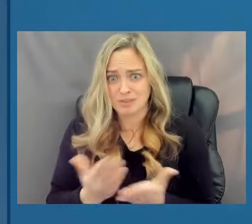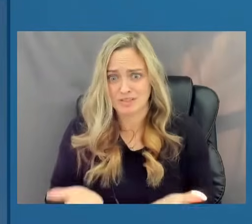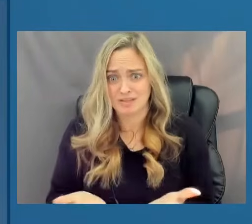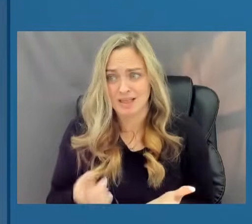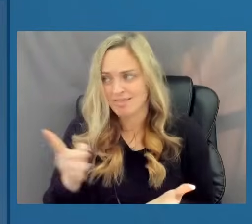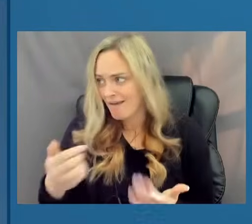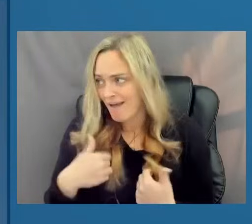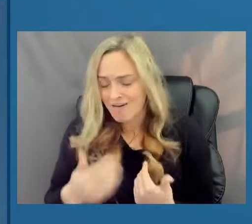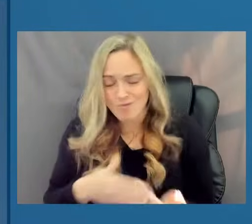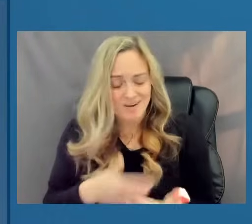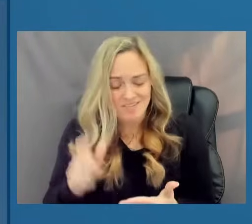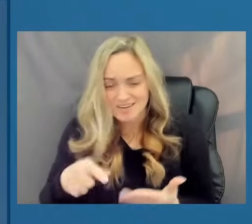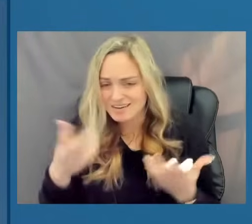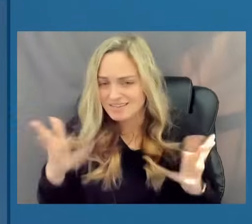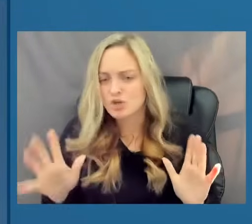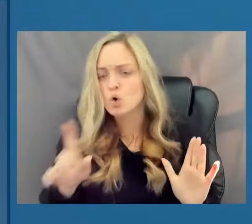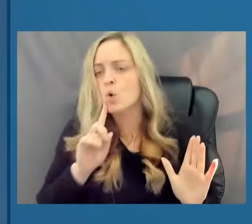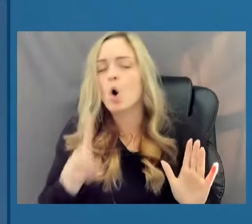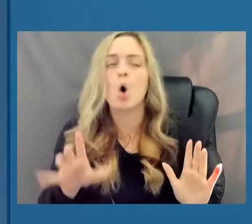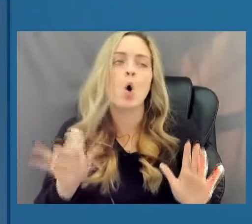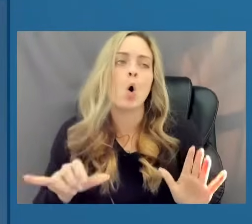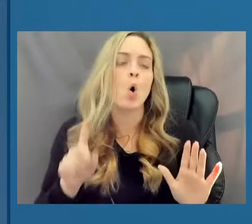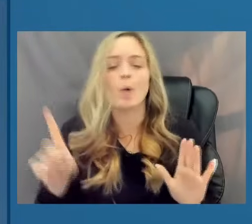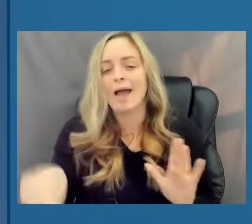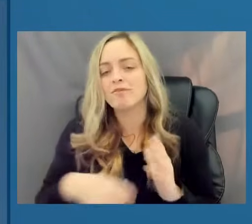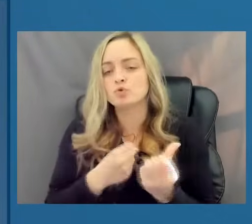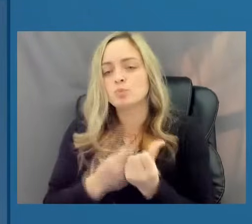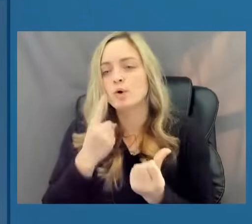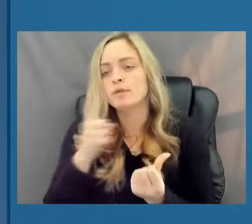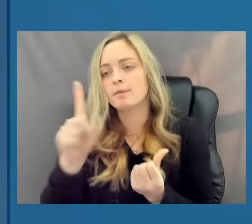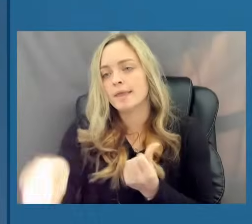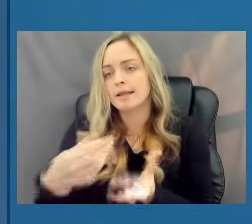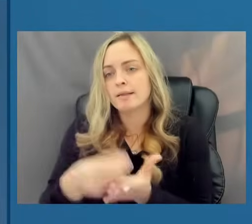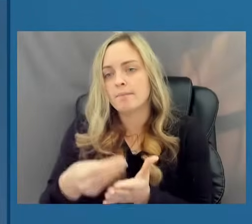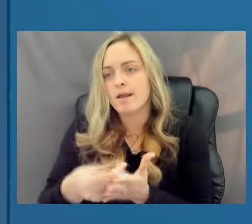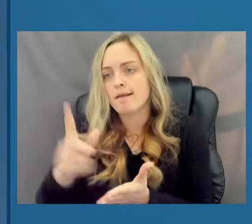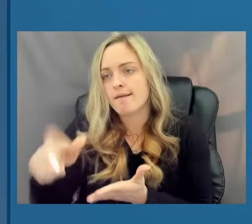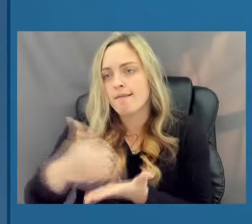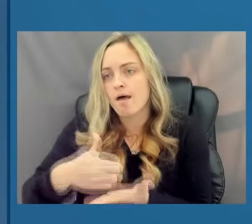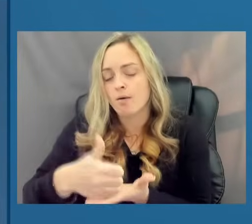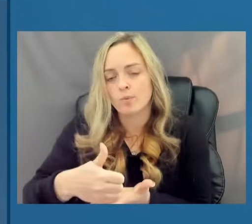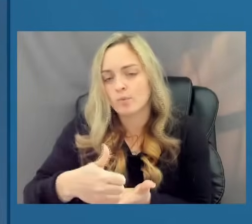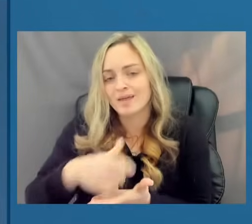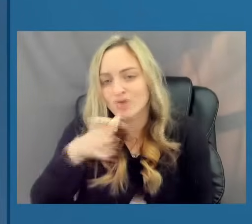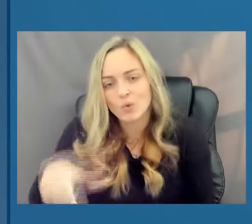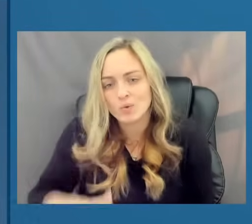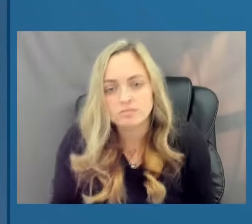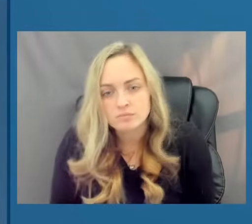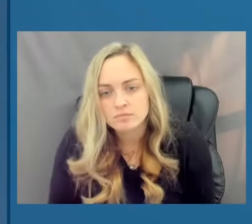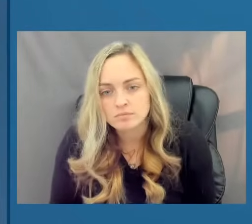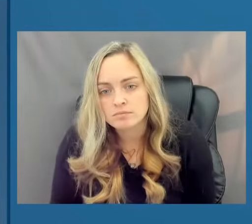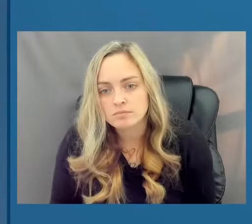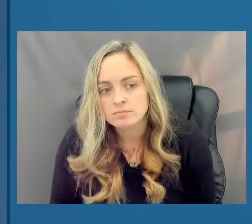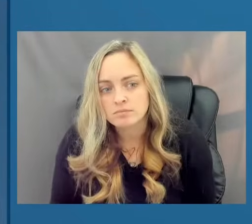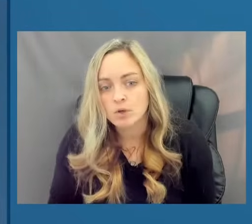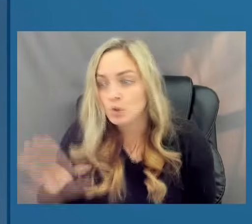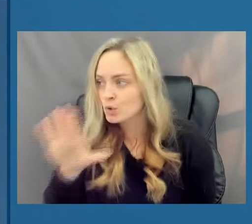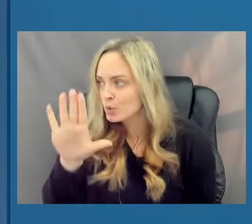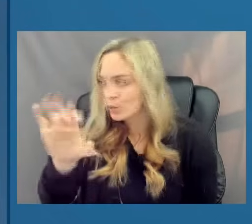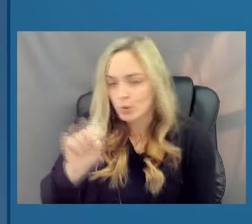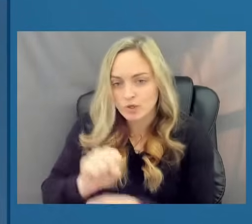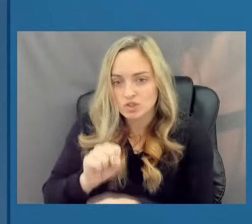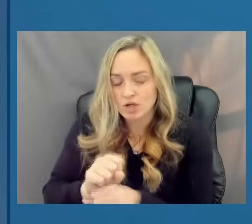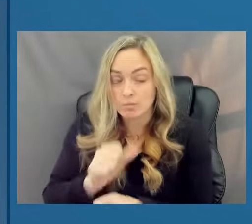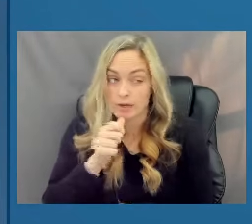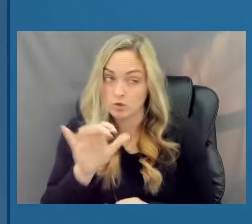need. So don't buy in the argument we have to be there because ICE needs the help. They do their job, although I don't like the